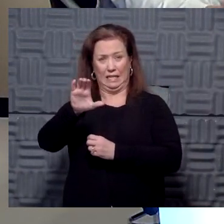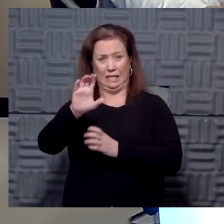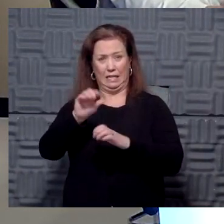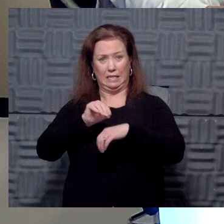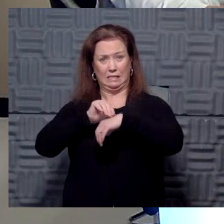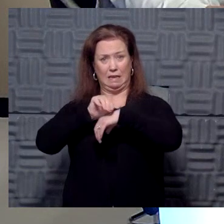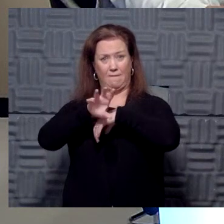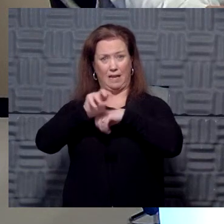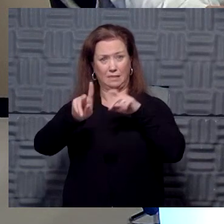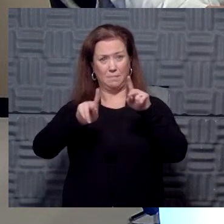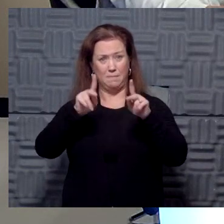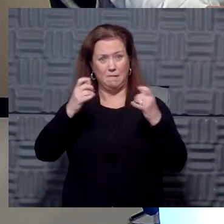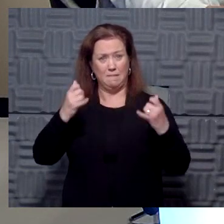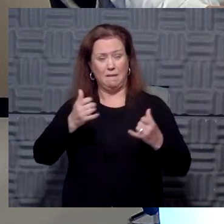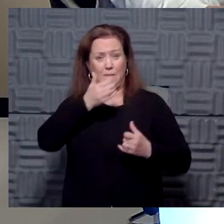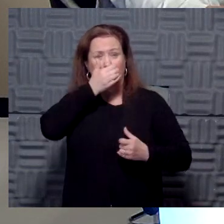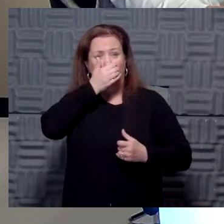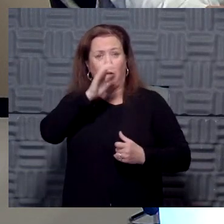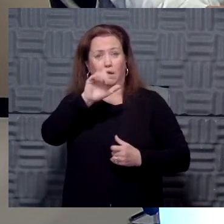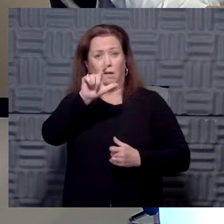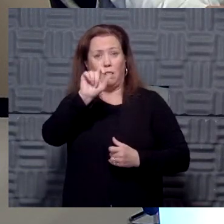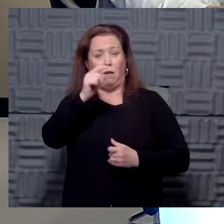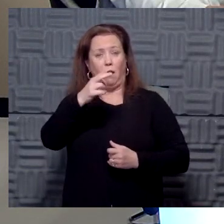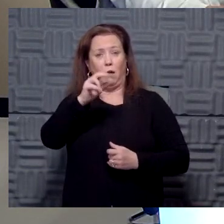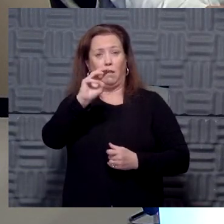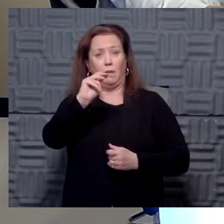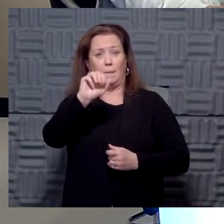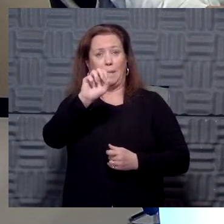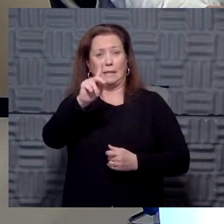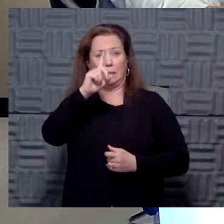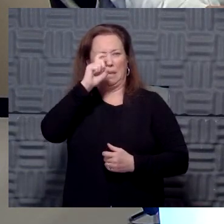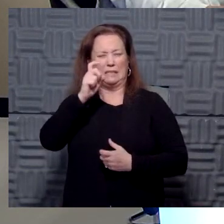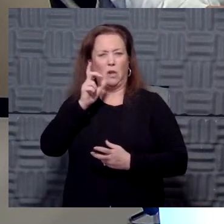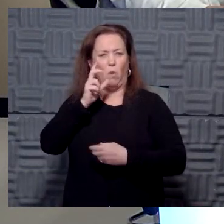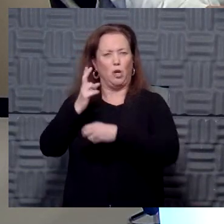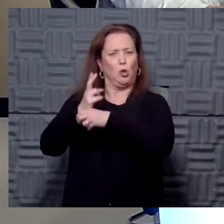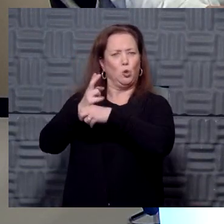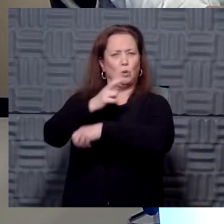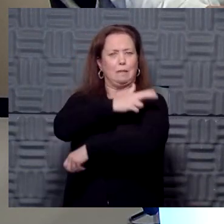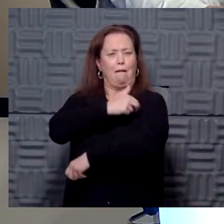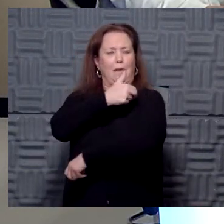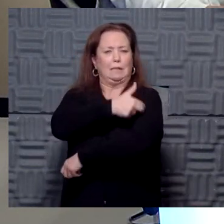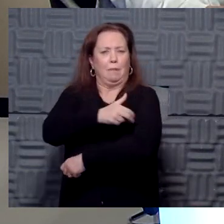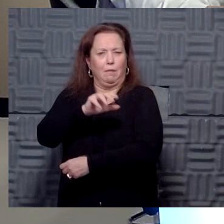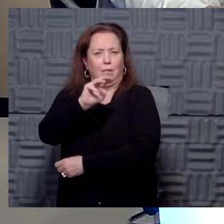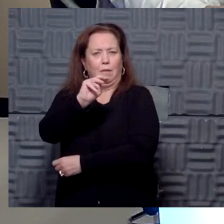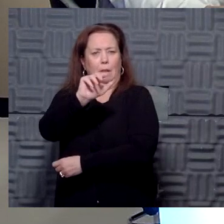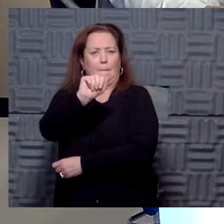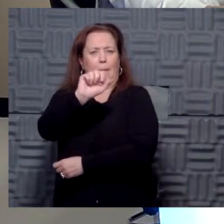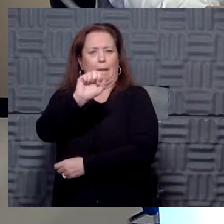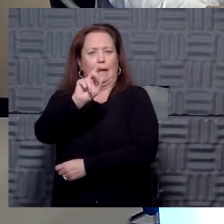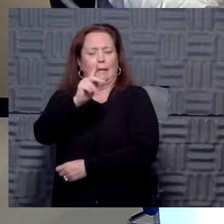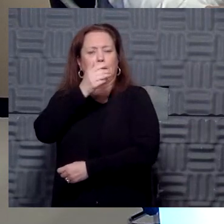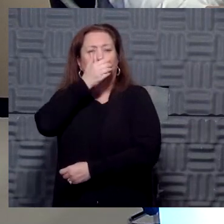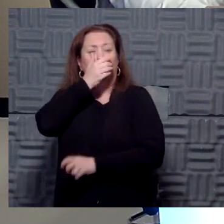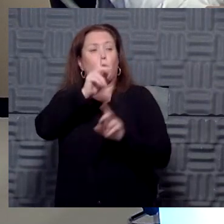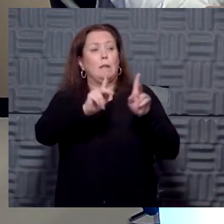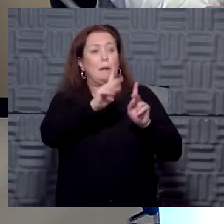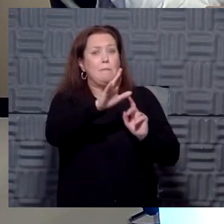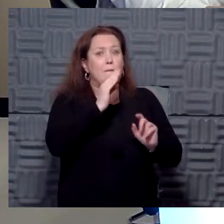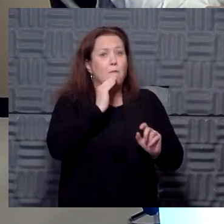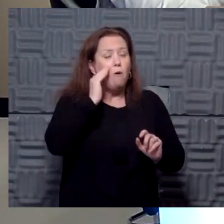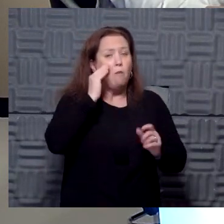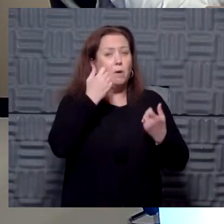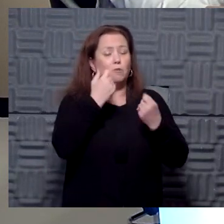to maybe wear a cloth mask, but they don't want them using what hospitals would use because that would affect the supply chain. For people at home that are